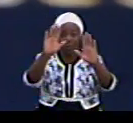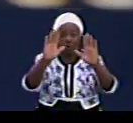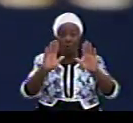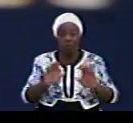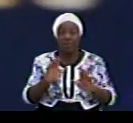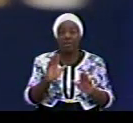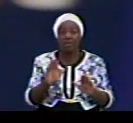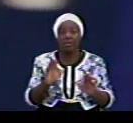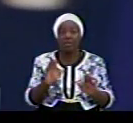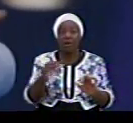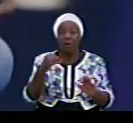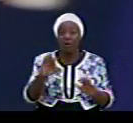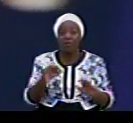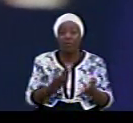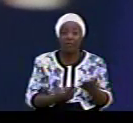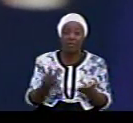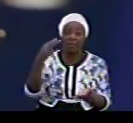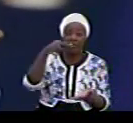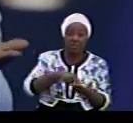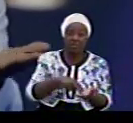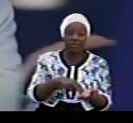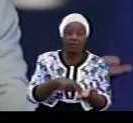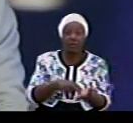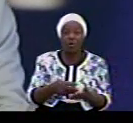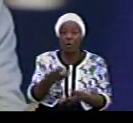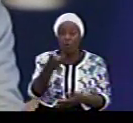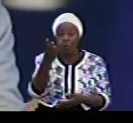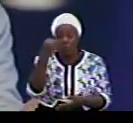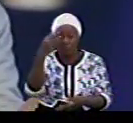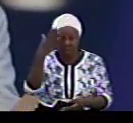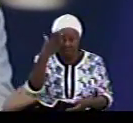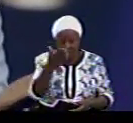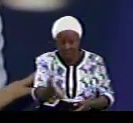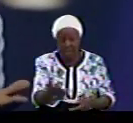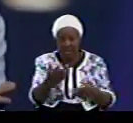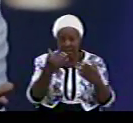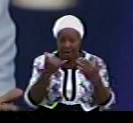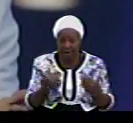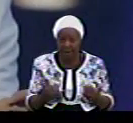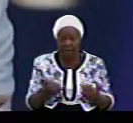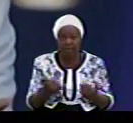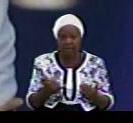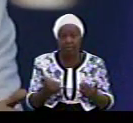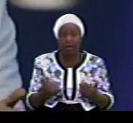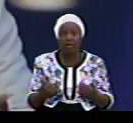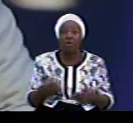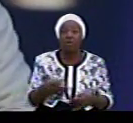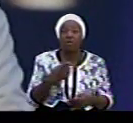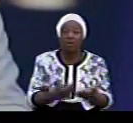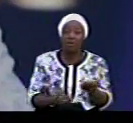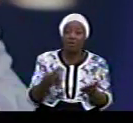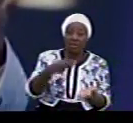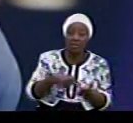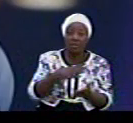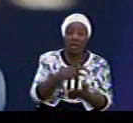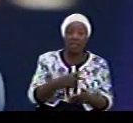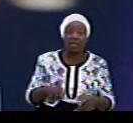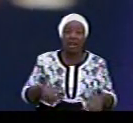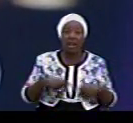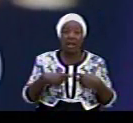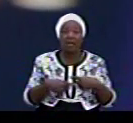of resurrection was right there now. The resurrection and the life